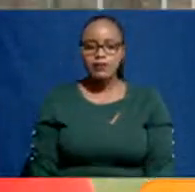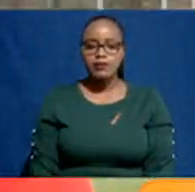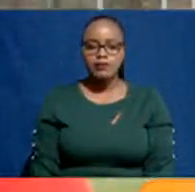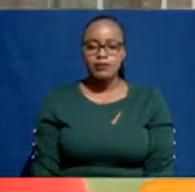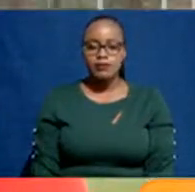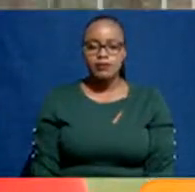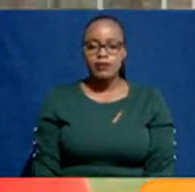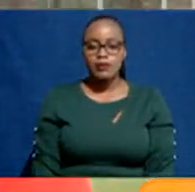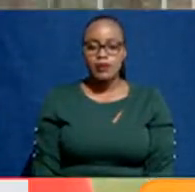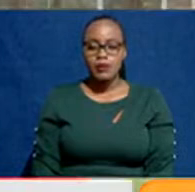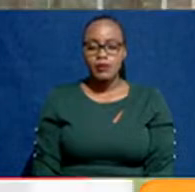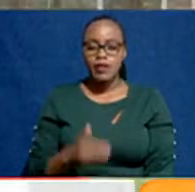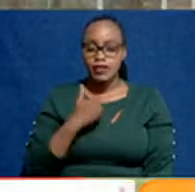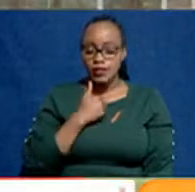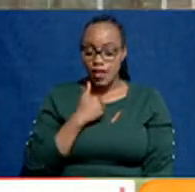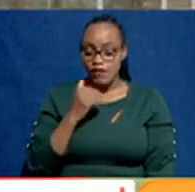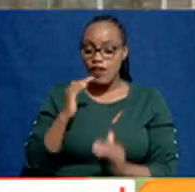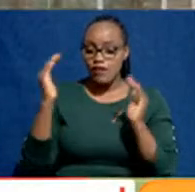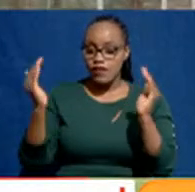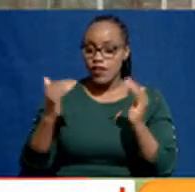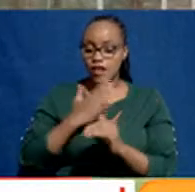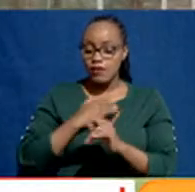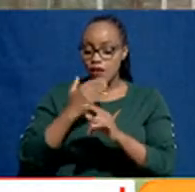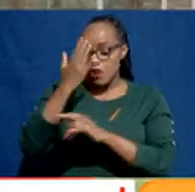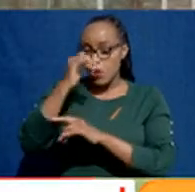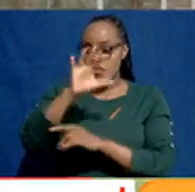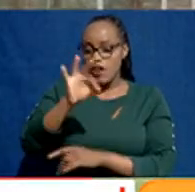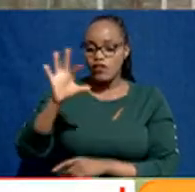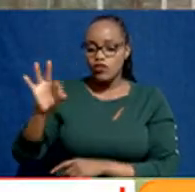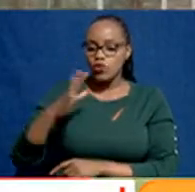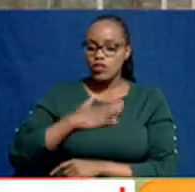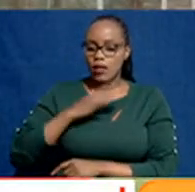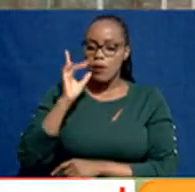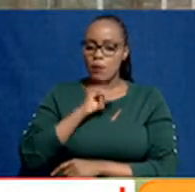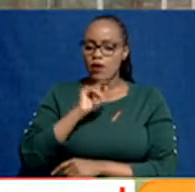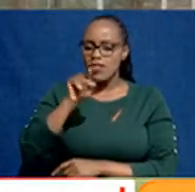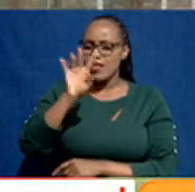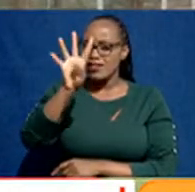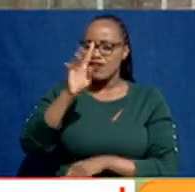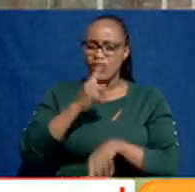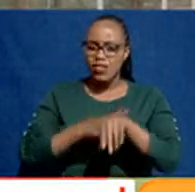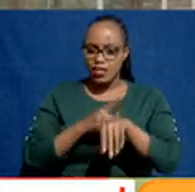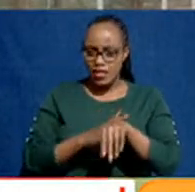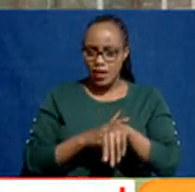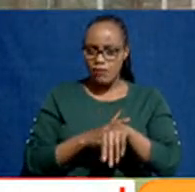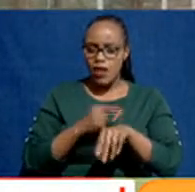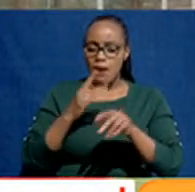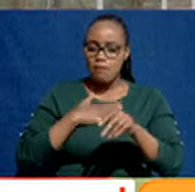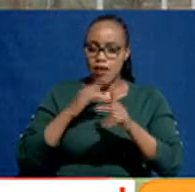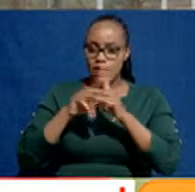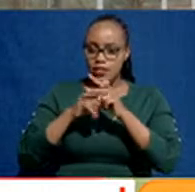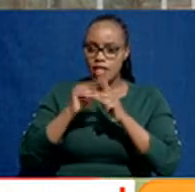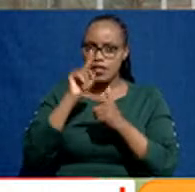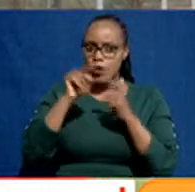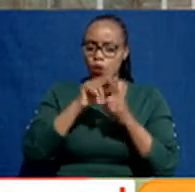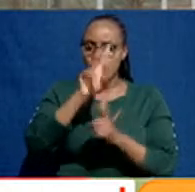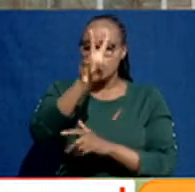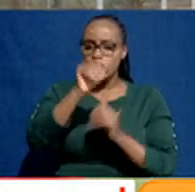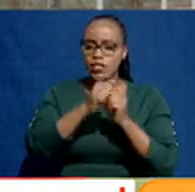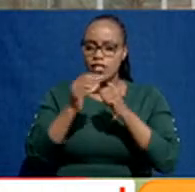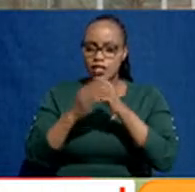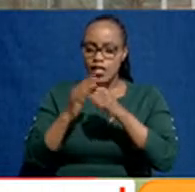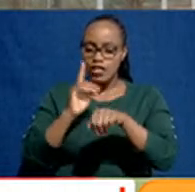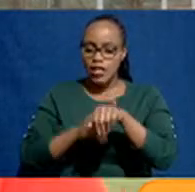The North Youth Camp has encouraged me since I'm in Ichus. I think in Marayane, I started 2019 to